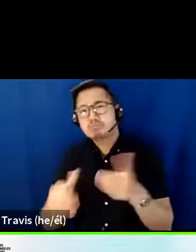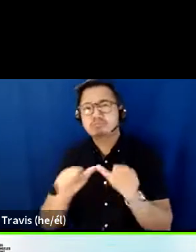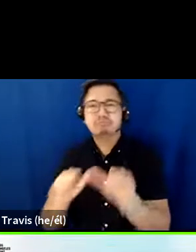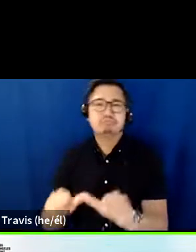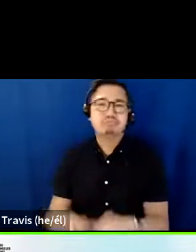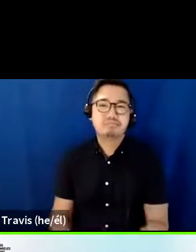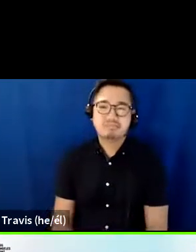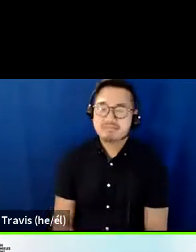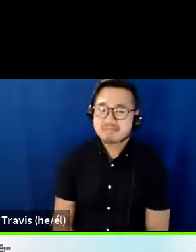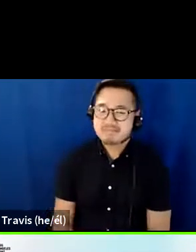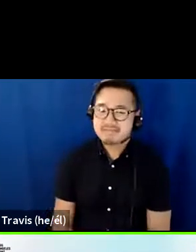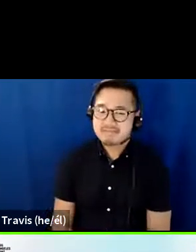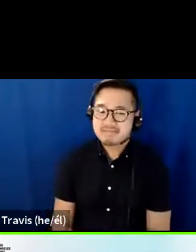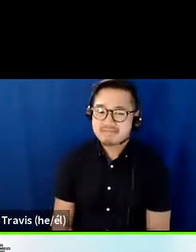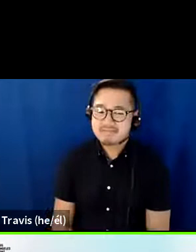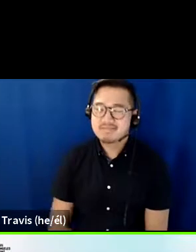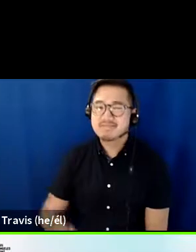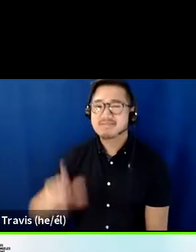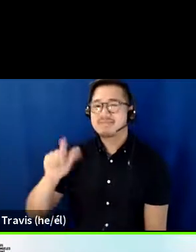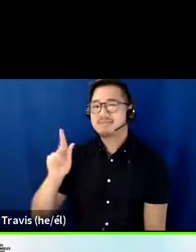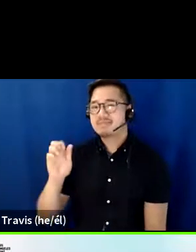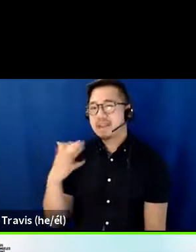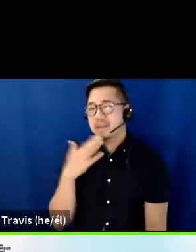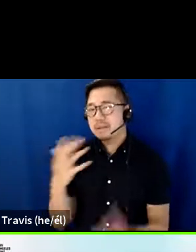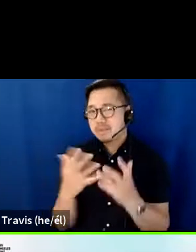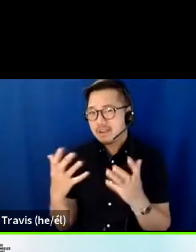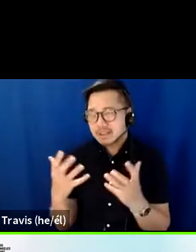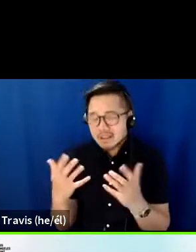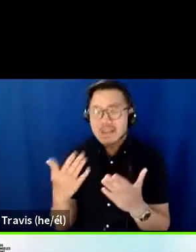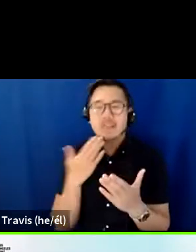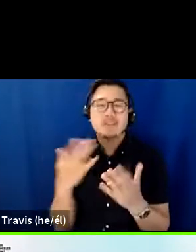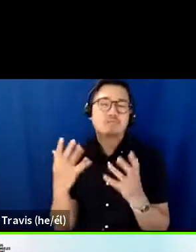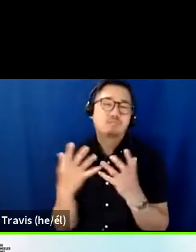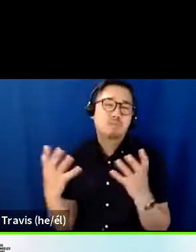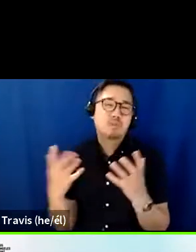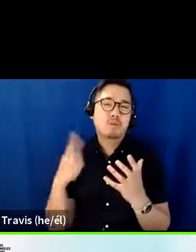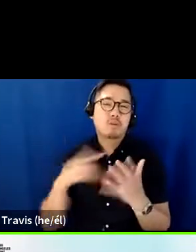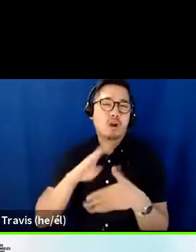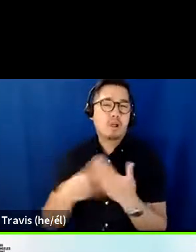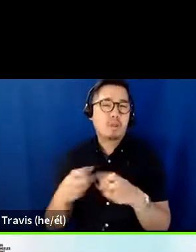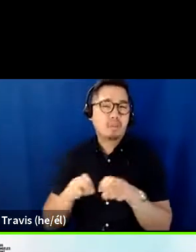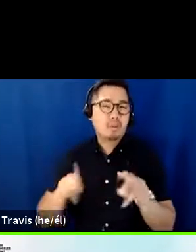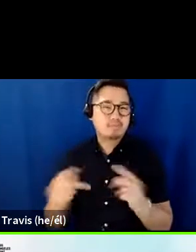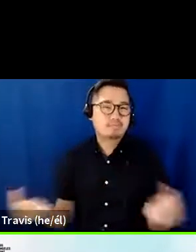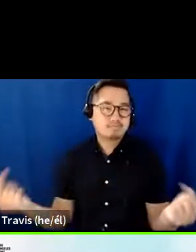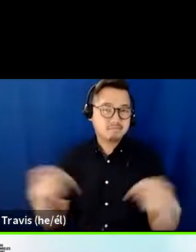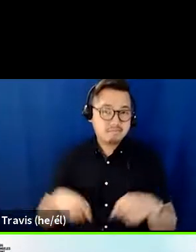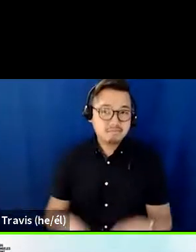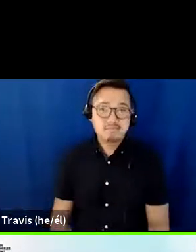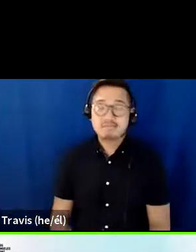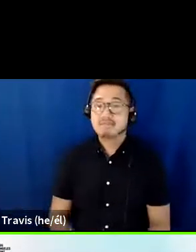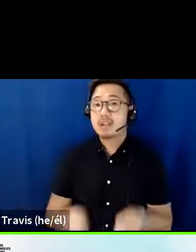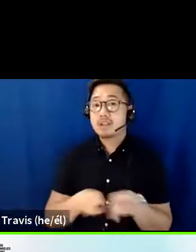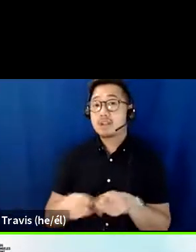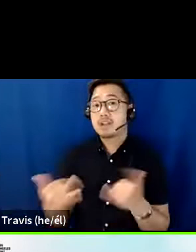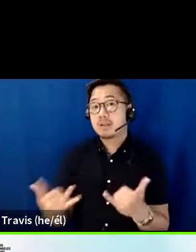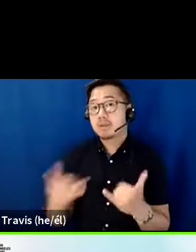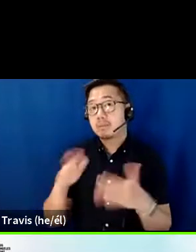Absolutely. Thank you so much. And thank you to all of our panelists for being here. Again, we are doing ASL